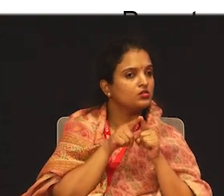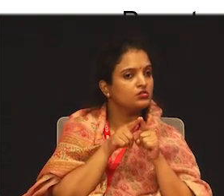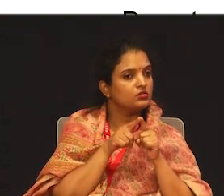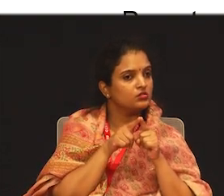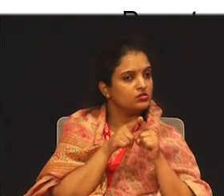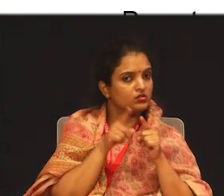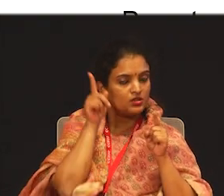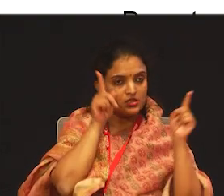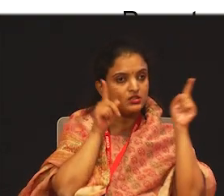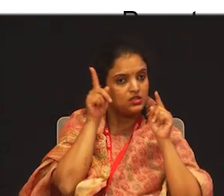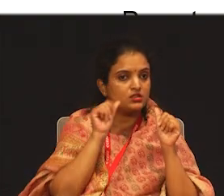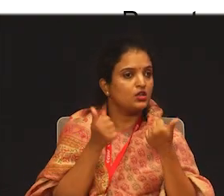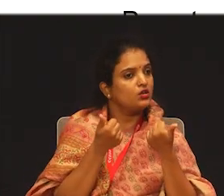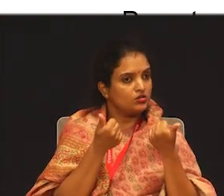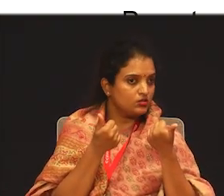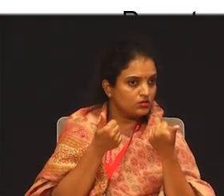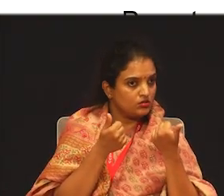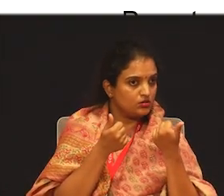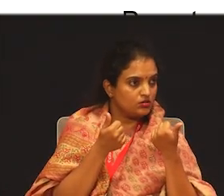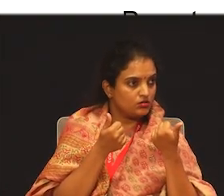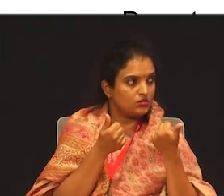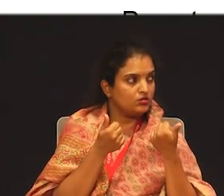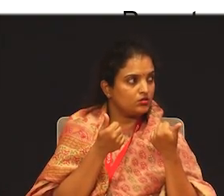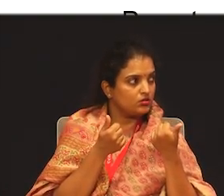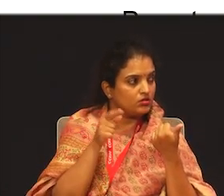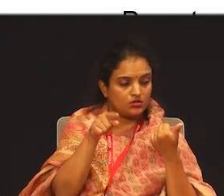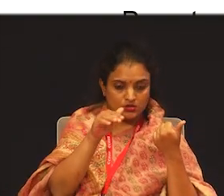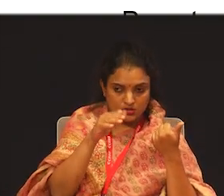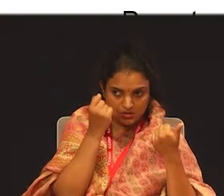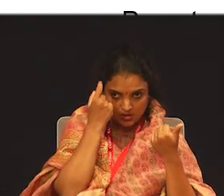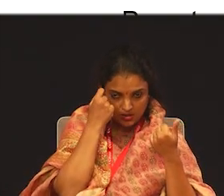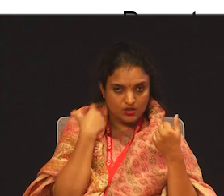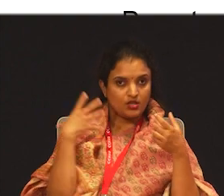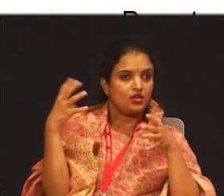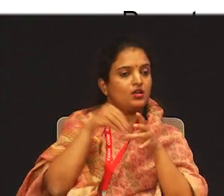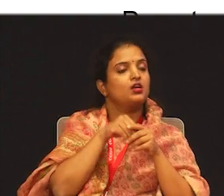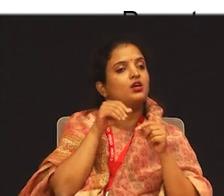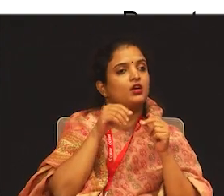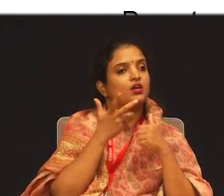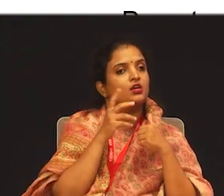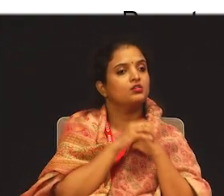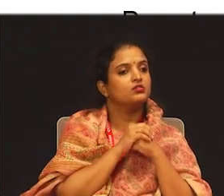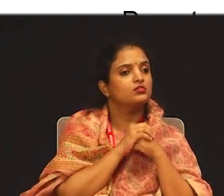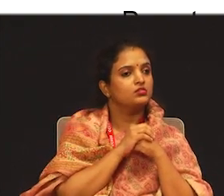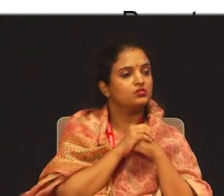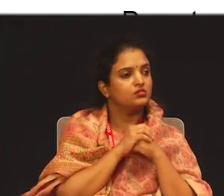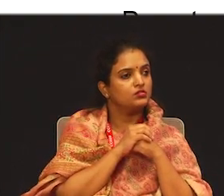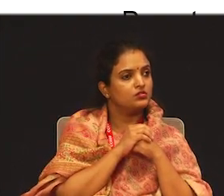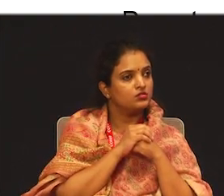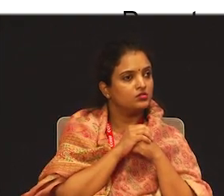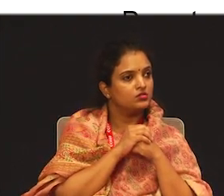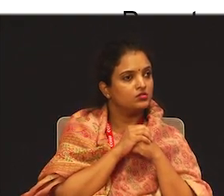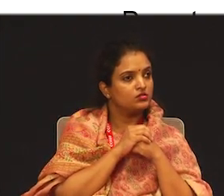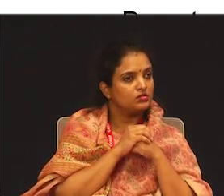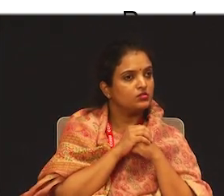use gestures so that that child also feel a little welcome